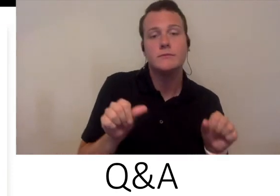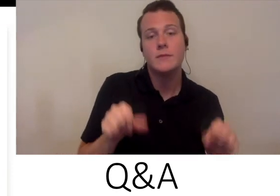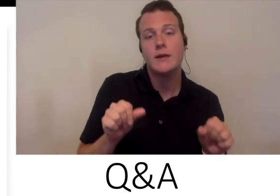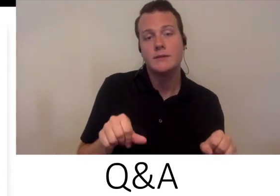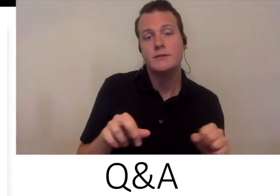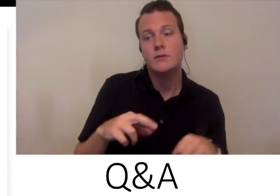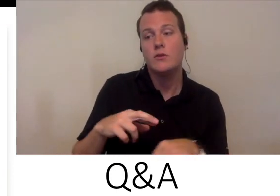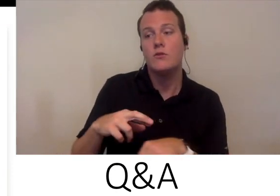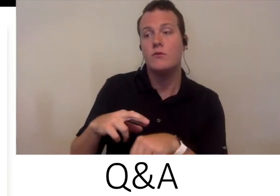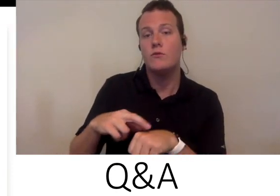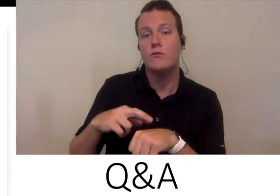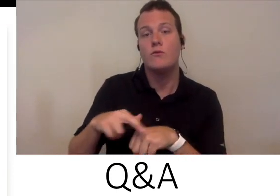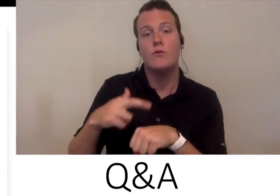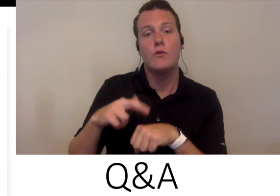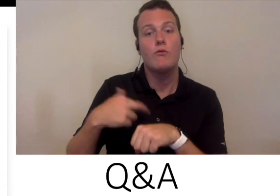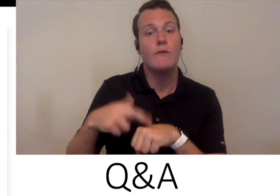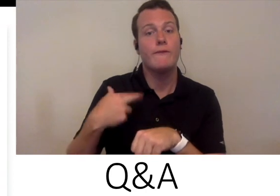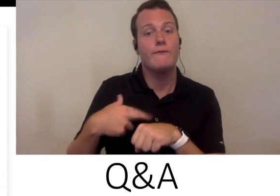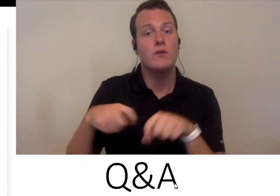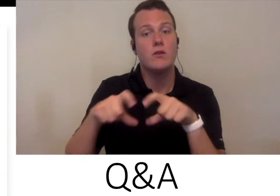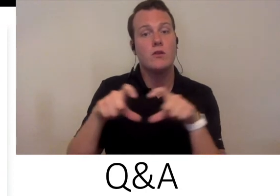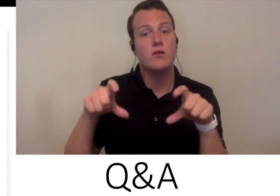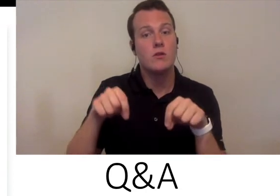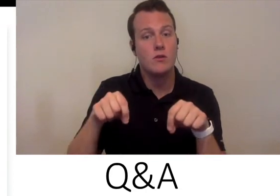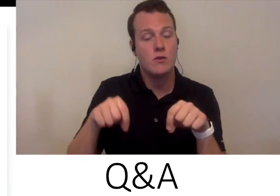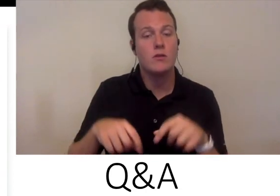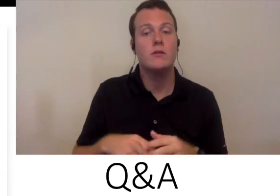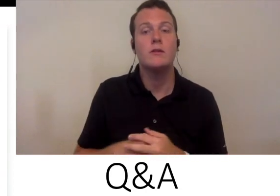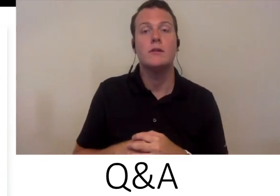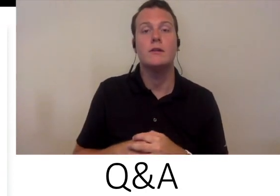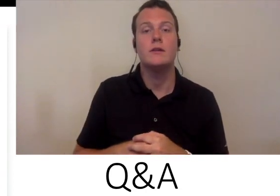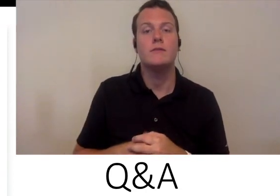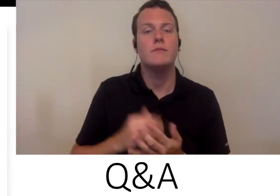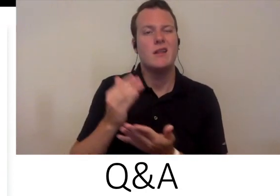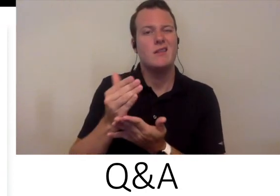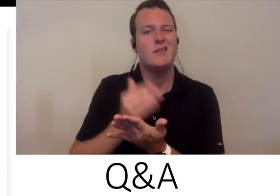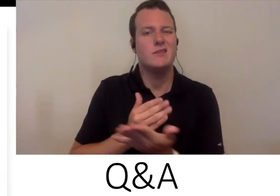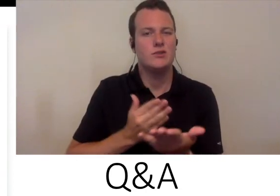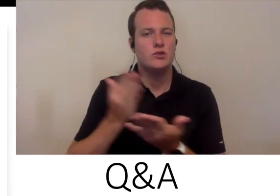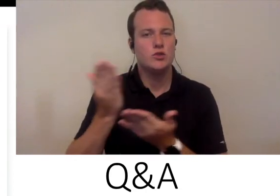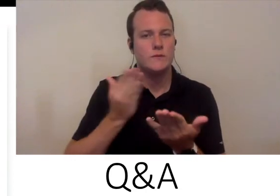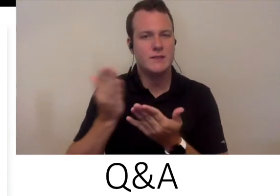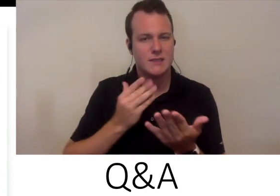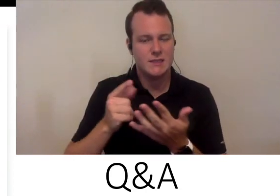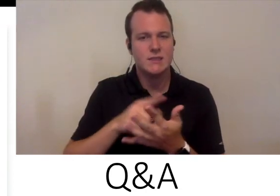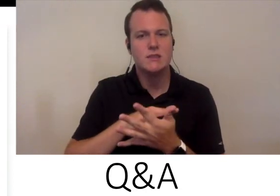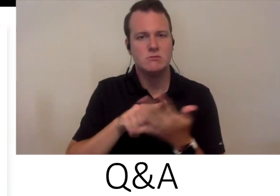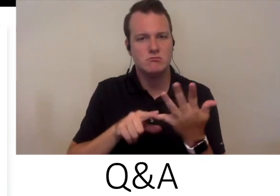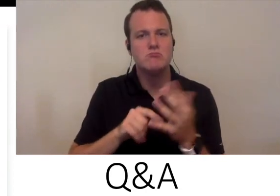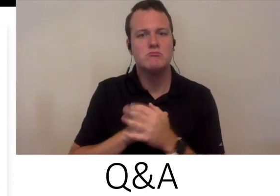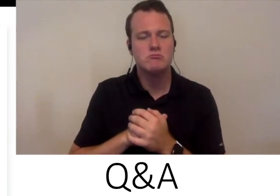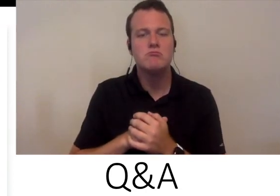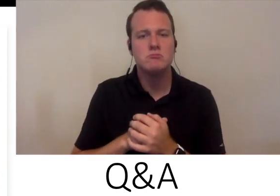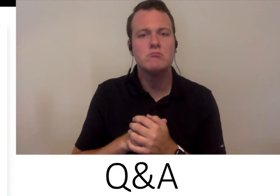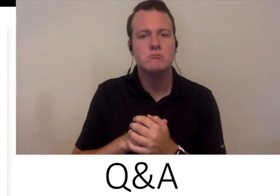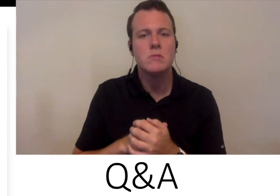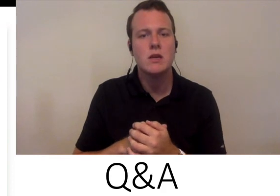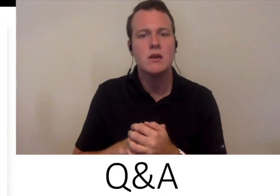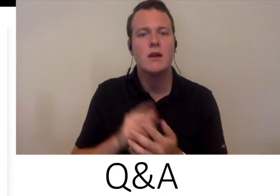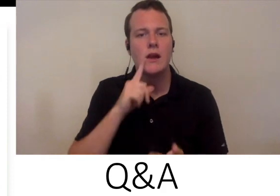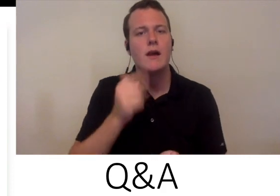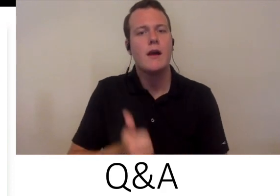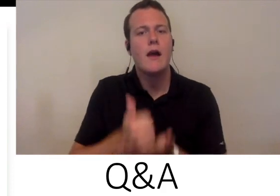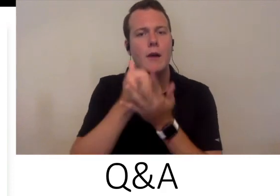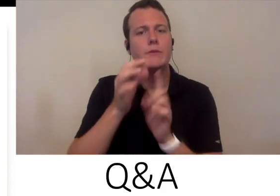referral cards in there, and a list of the services that you can provide. So something that will help differentiate,